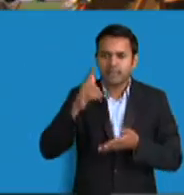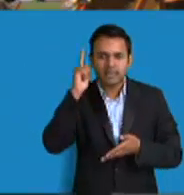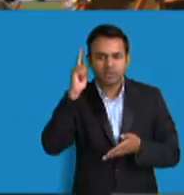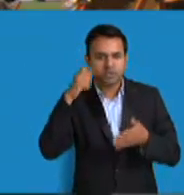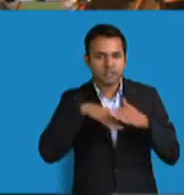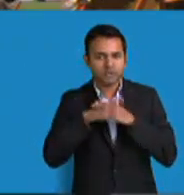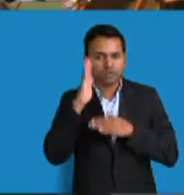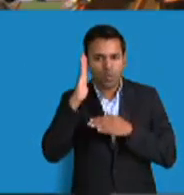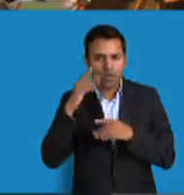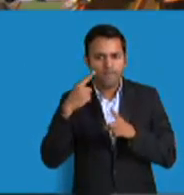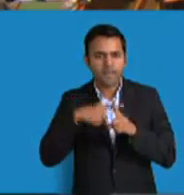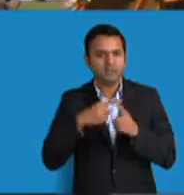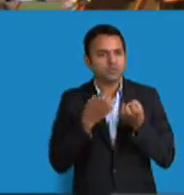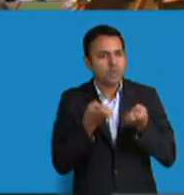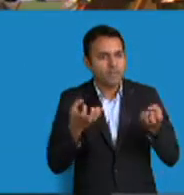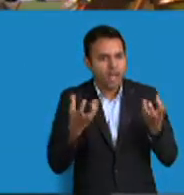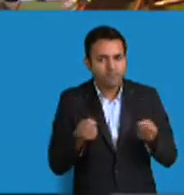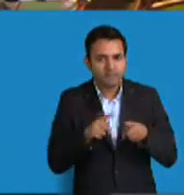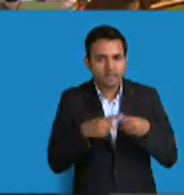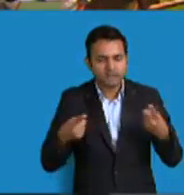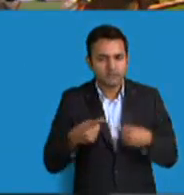that?